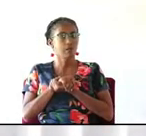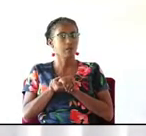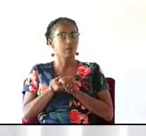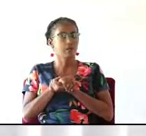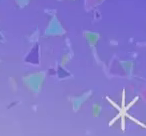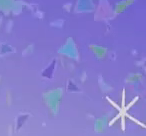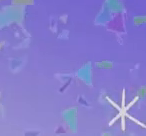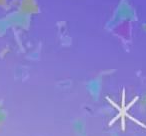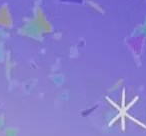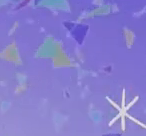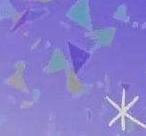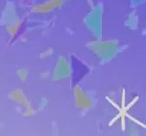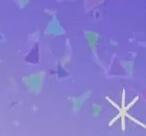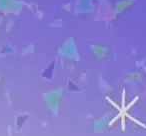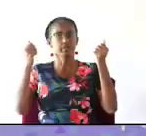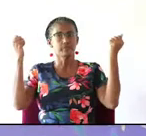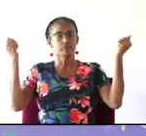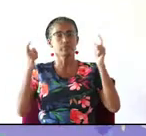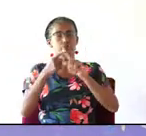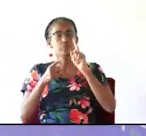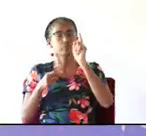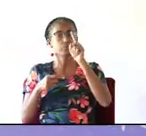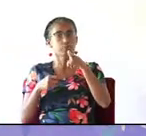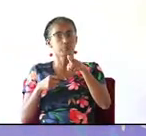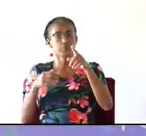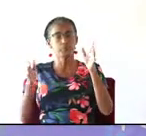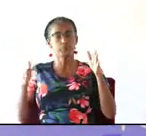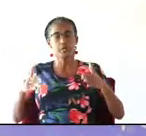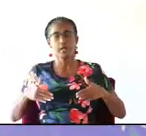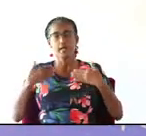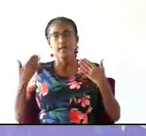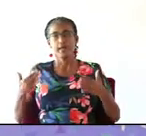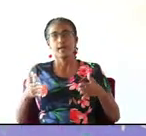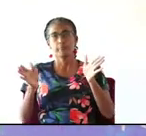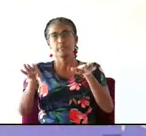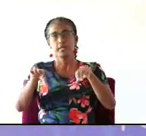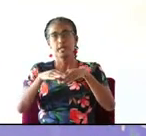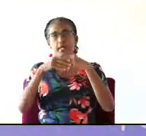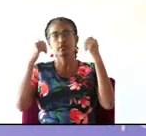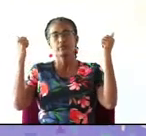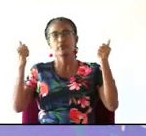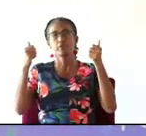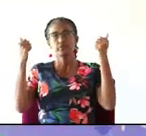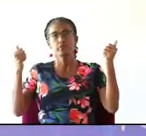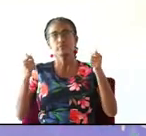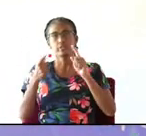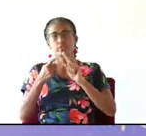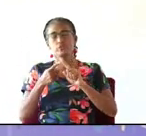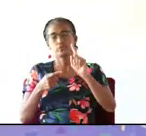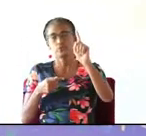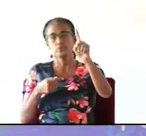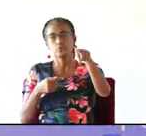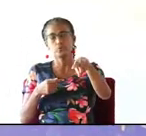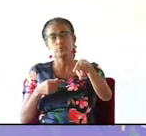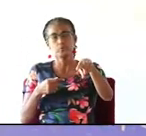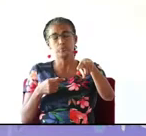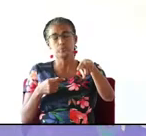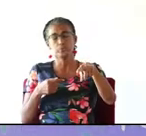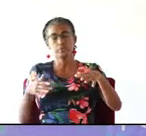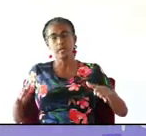Happy anniversary to you. Happy anniversary to you.